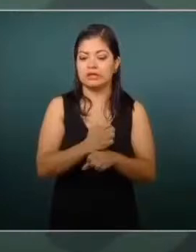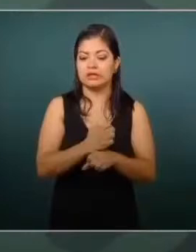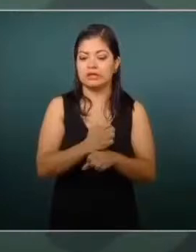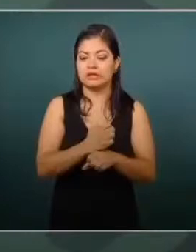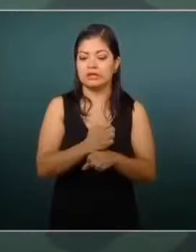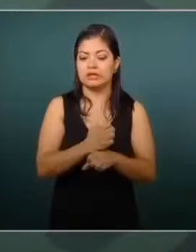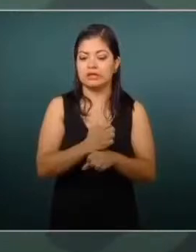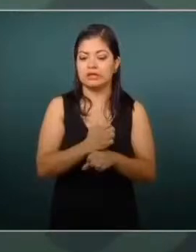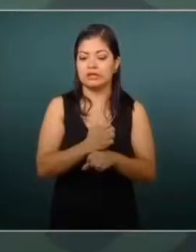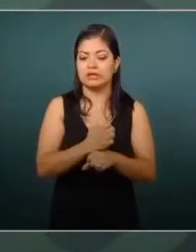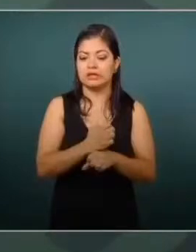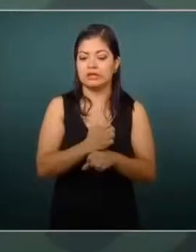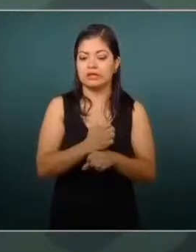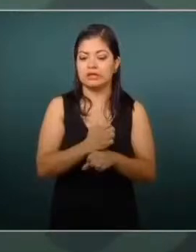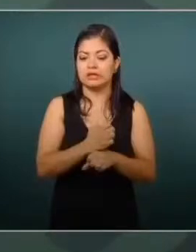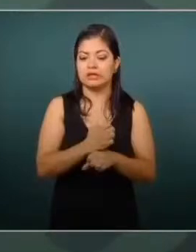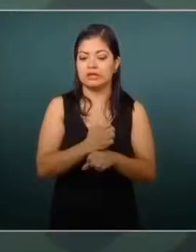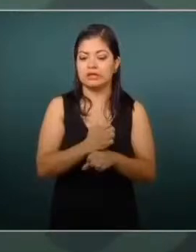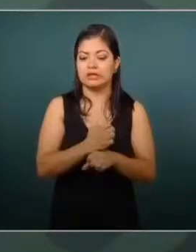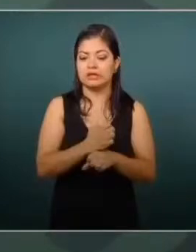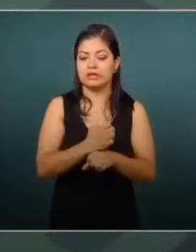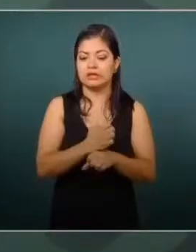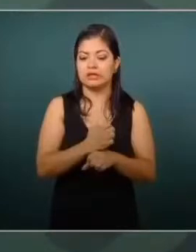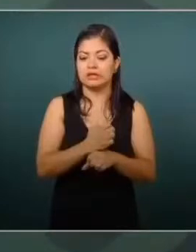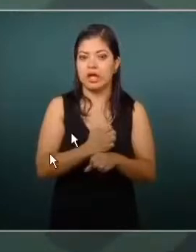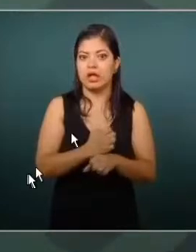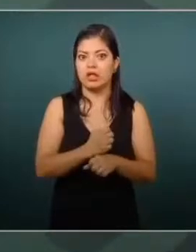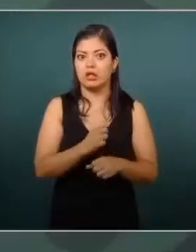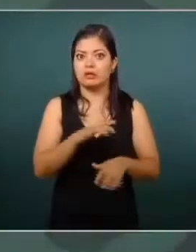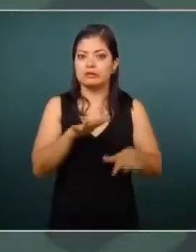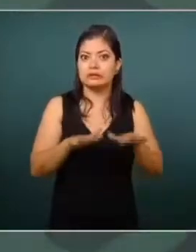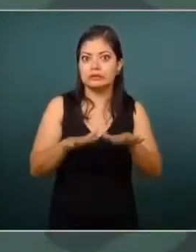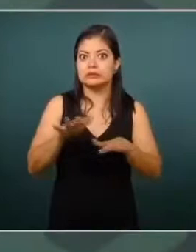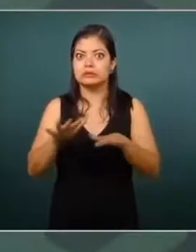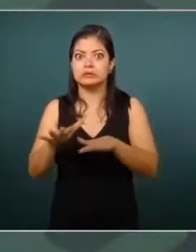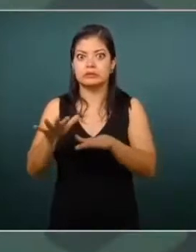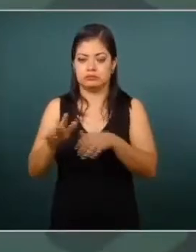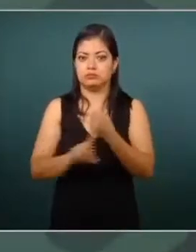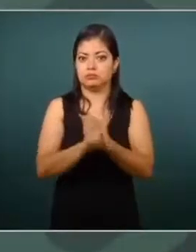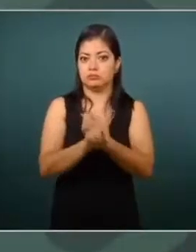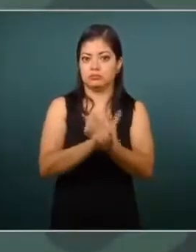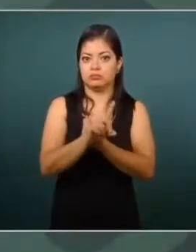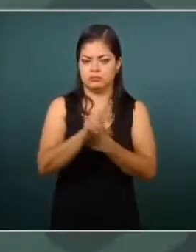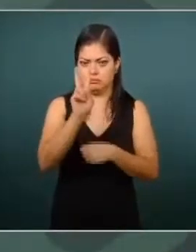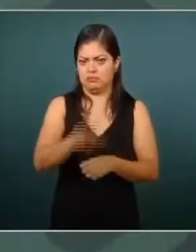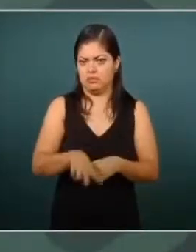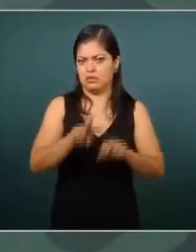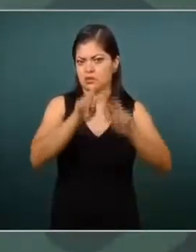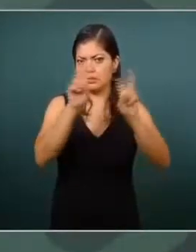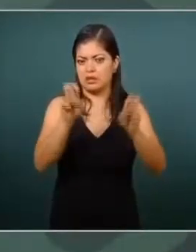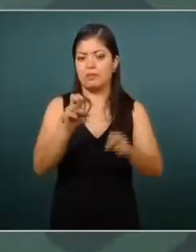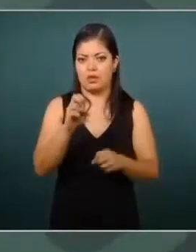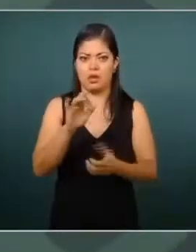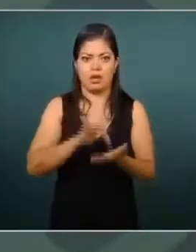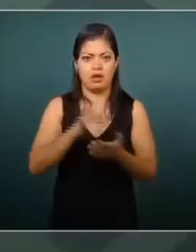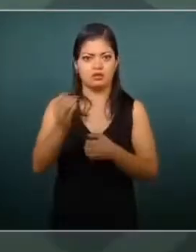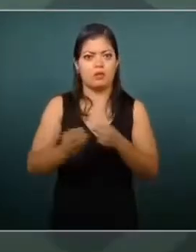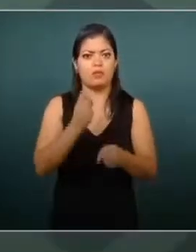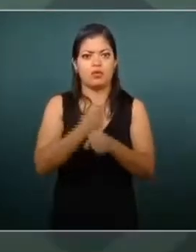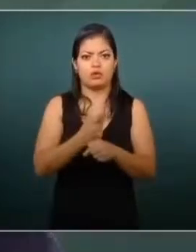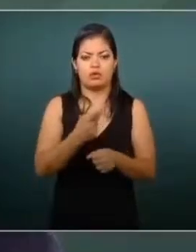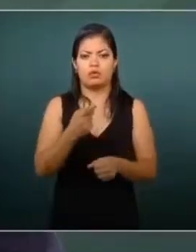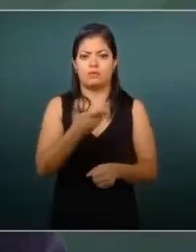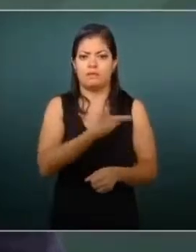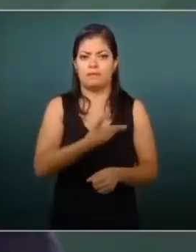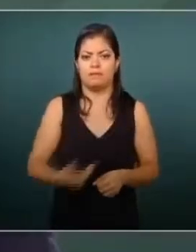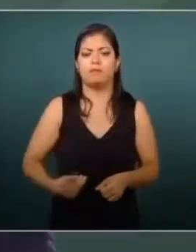stability of his state was at risk. Y son temas que agradezco mucho la oportunidad que hay de platicarlo con el presidente